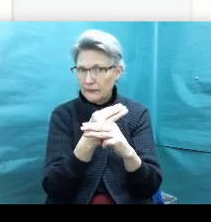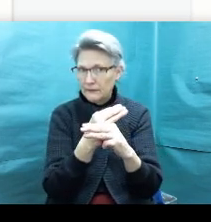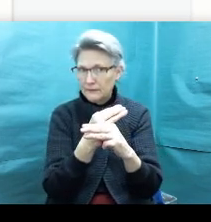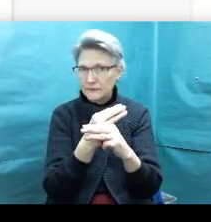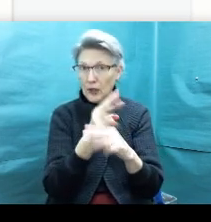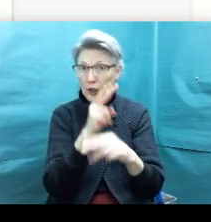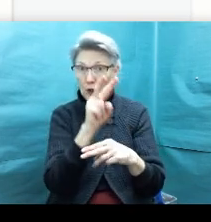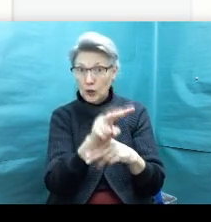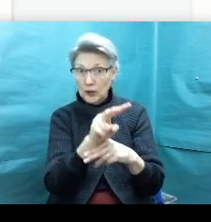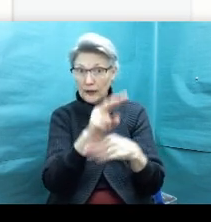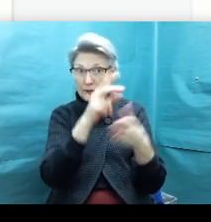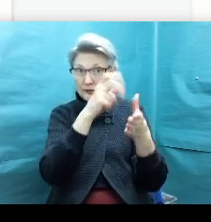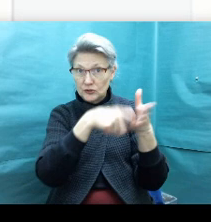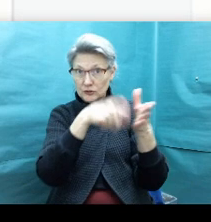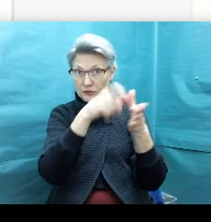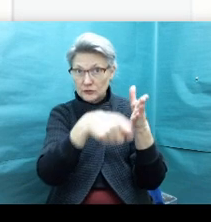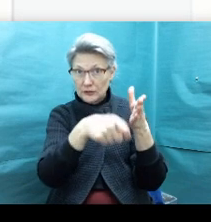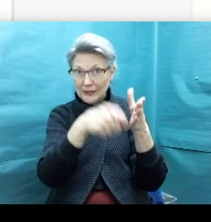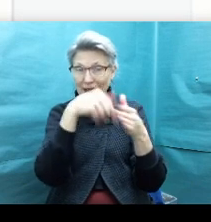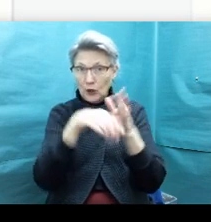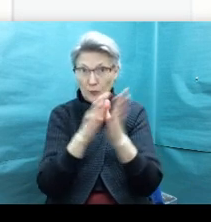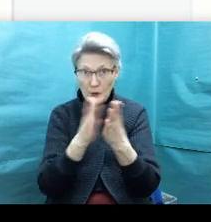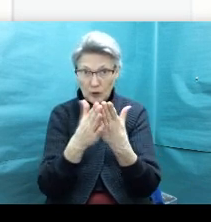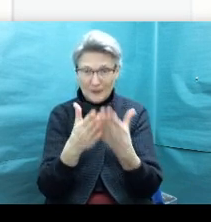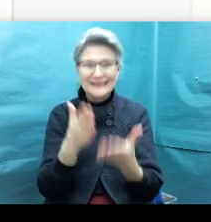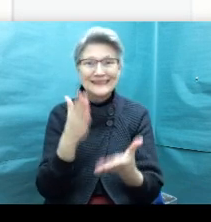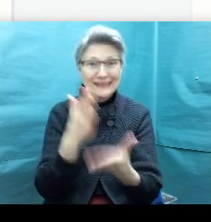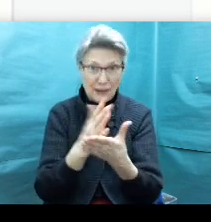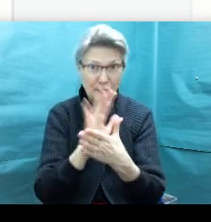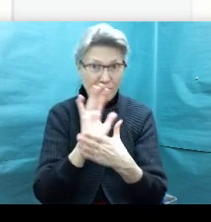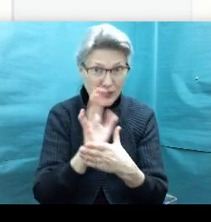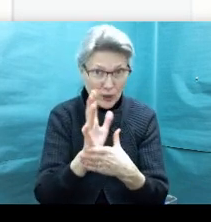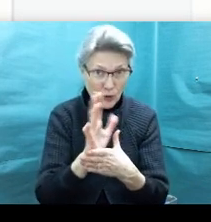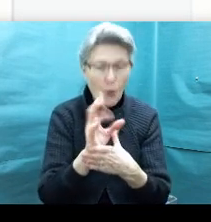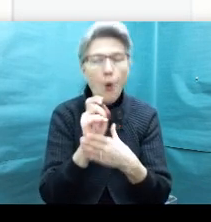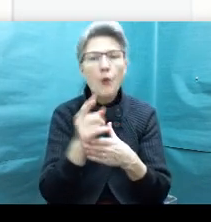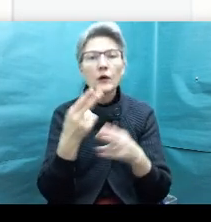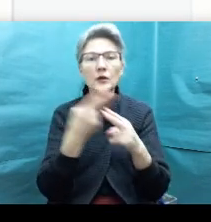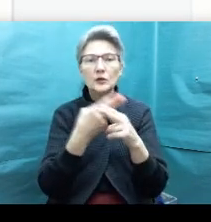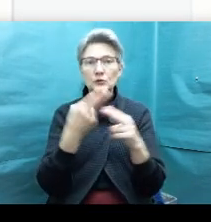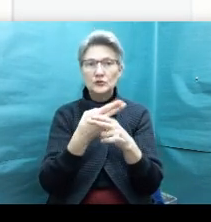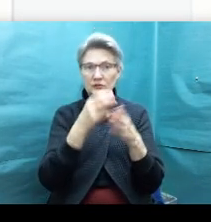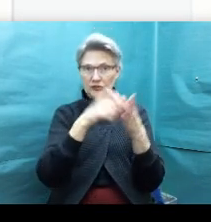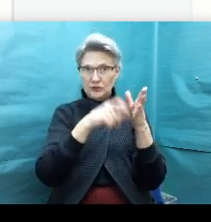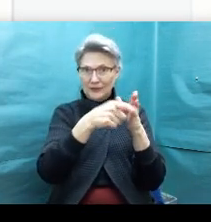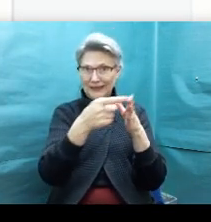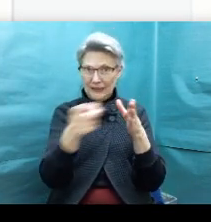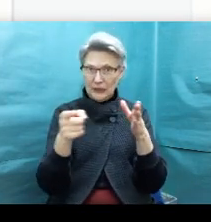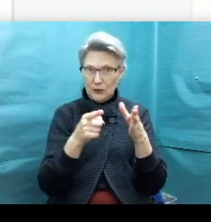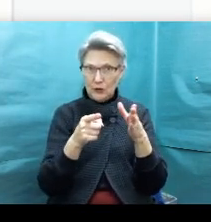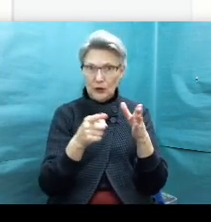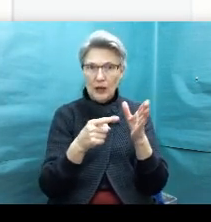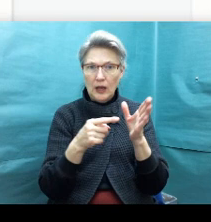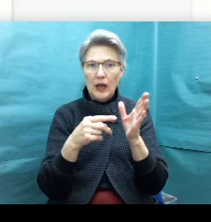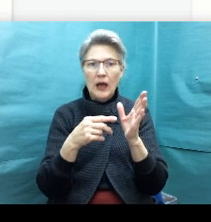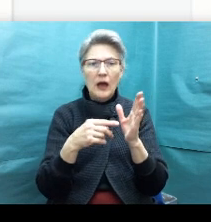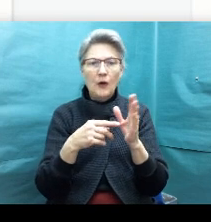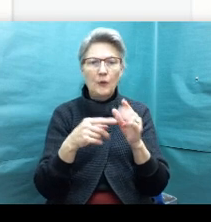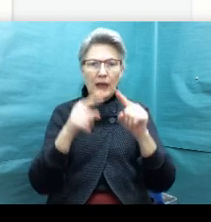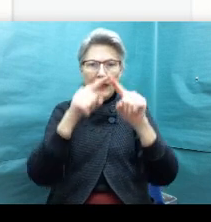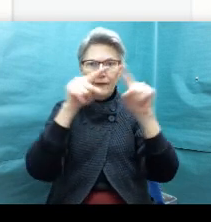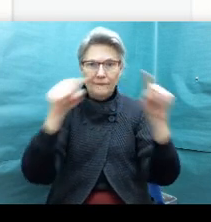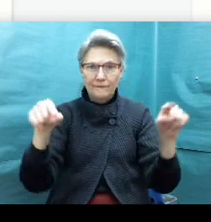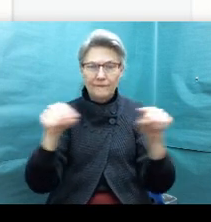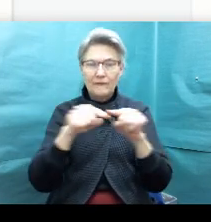to look at the chart in your journal, or to use the chart right here. We have acute triangles, obtuse triangles, and right